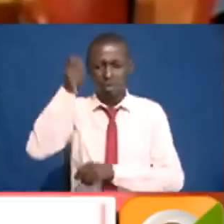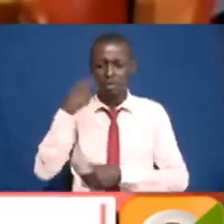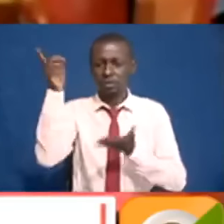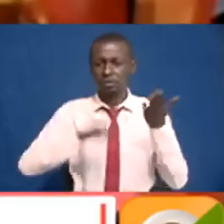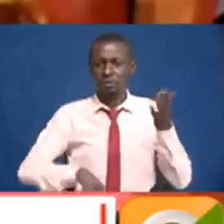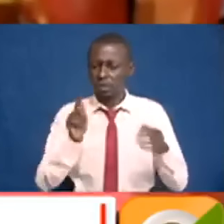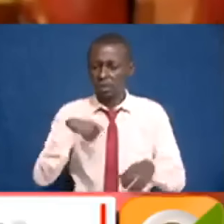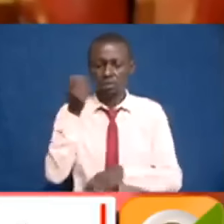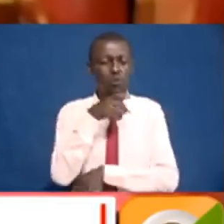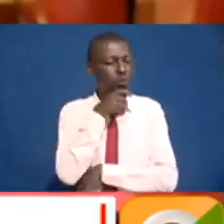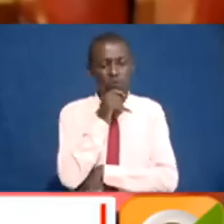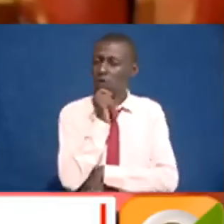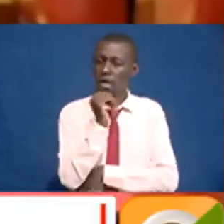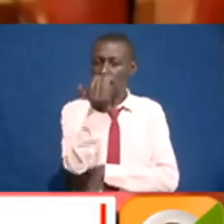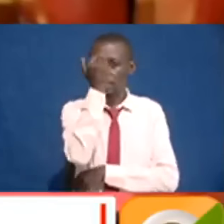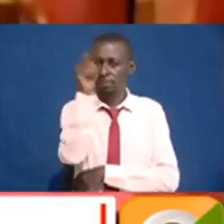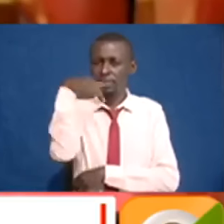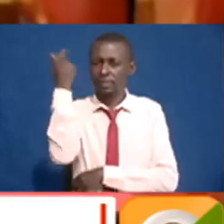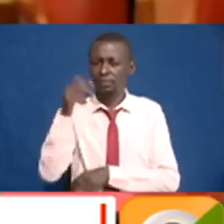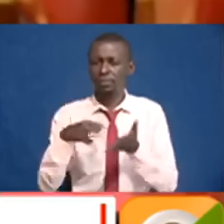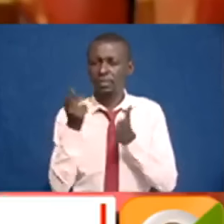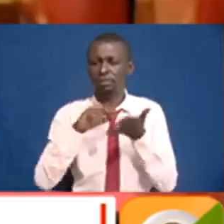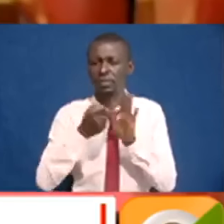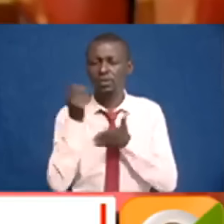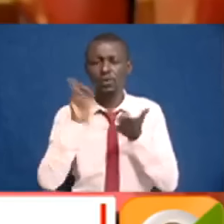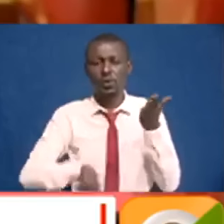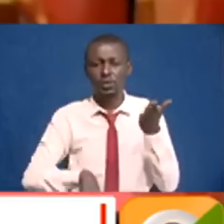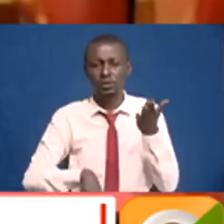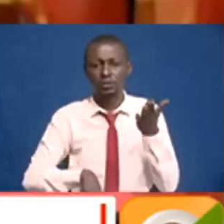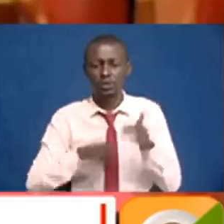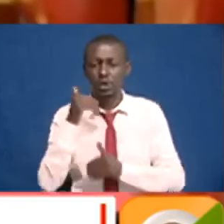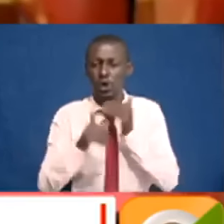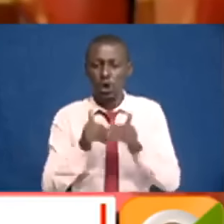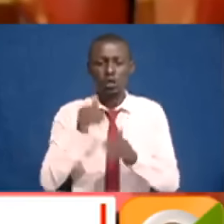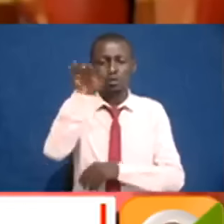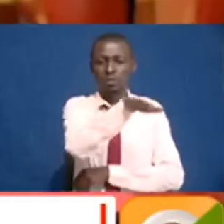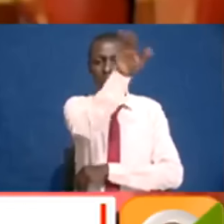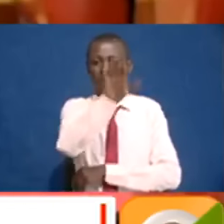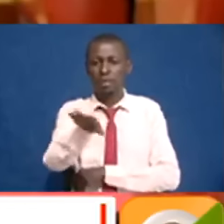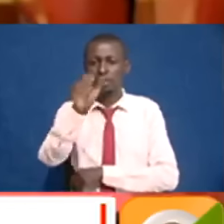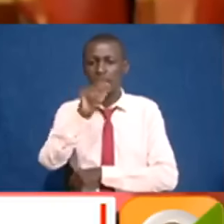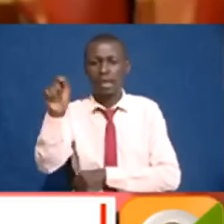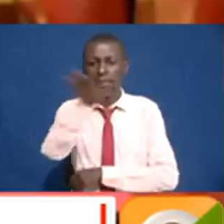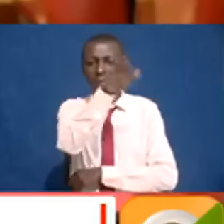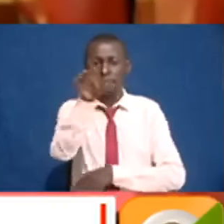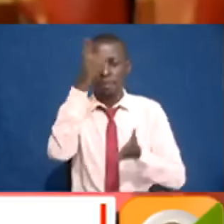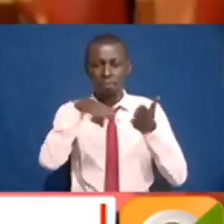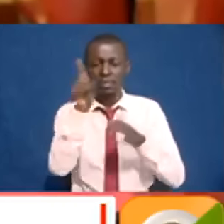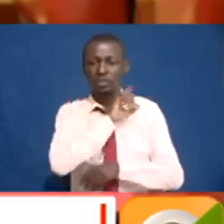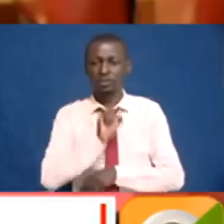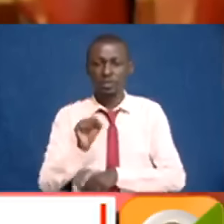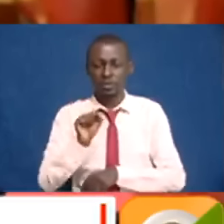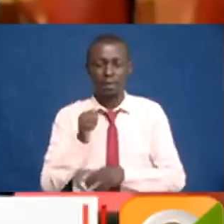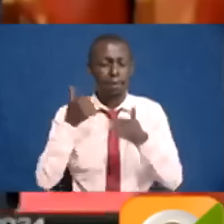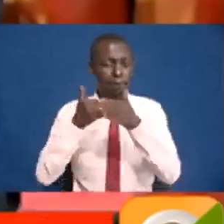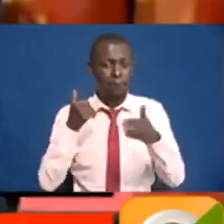and asking myself, does it mean then that all acts of Parliament passed by this House